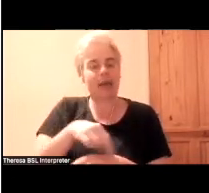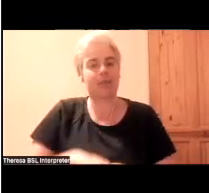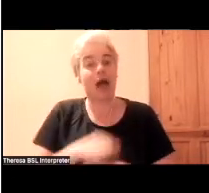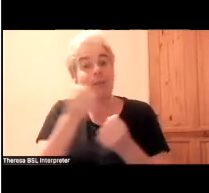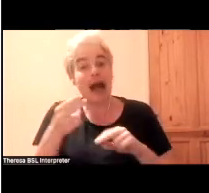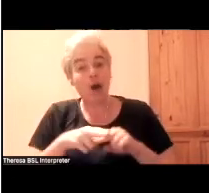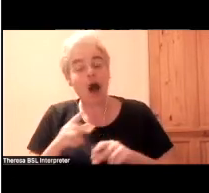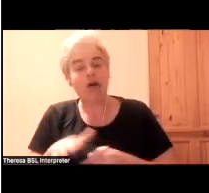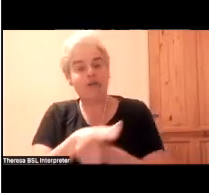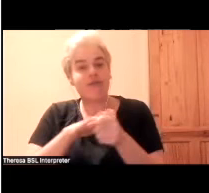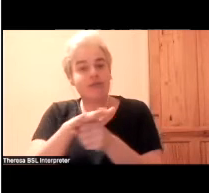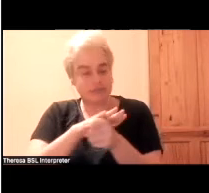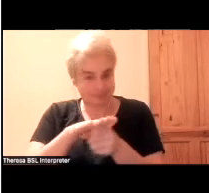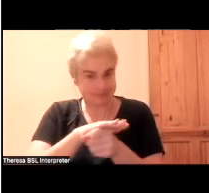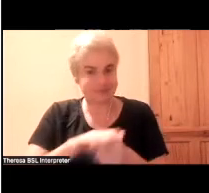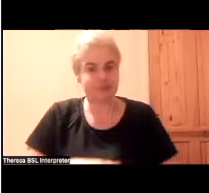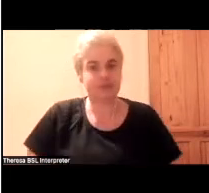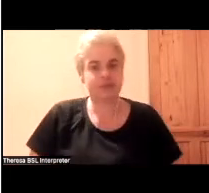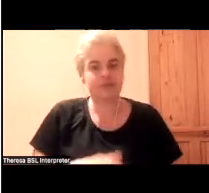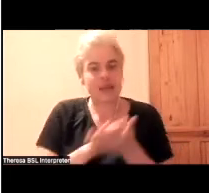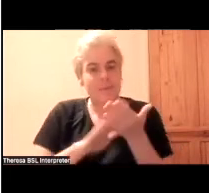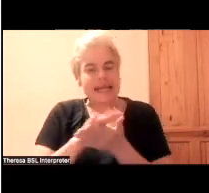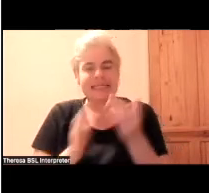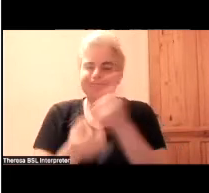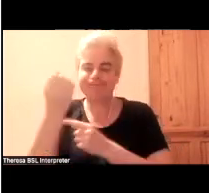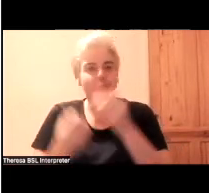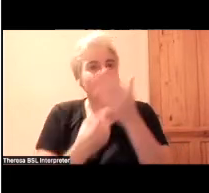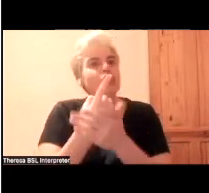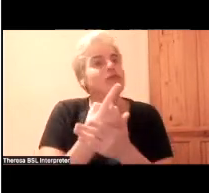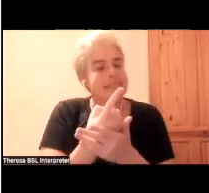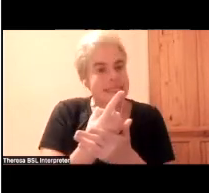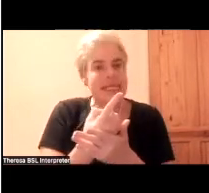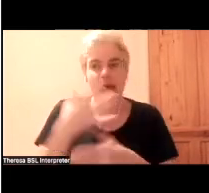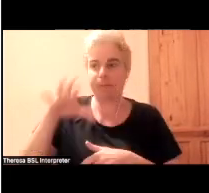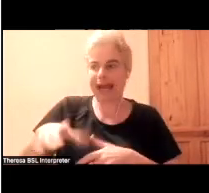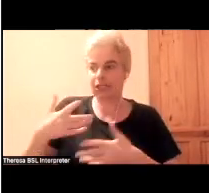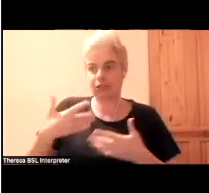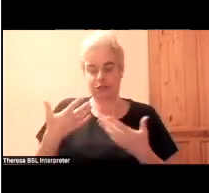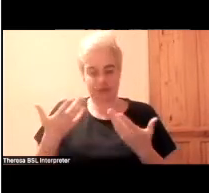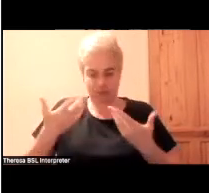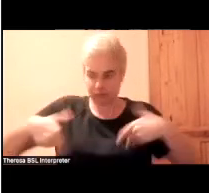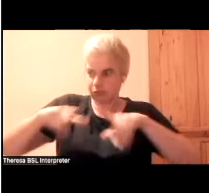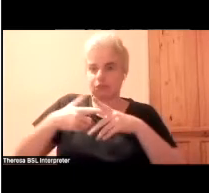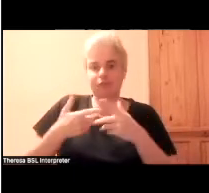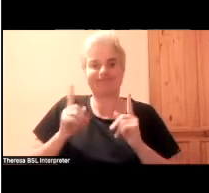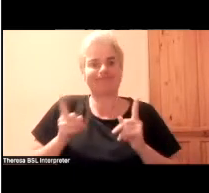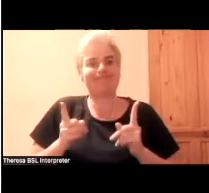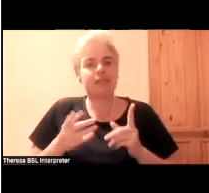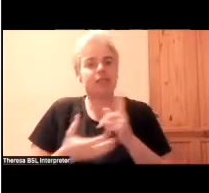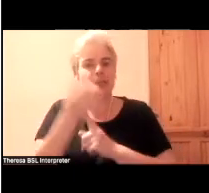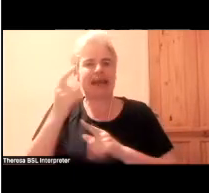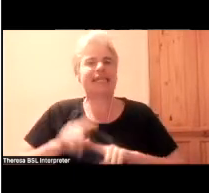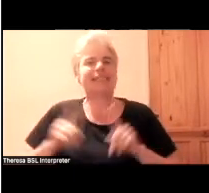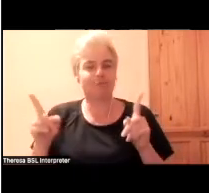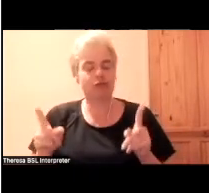of circumstance means taking the opportunity of the place in which we find ourselves to make a